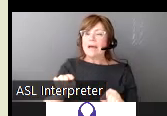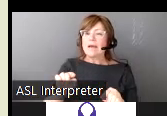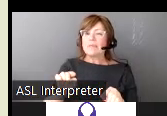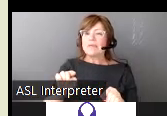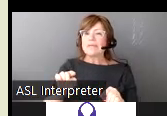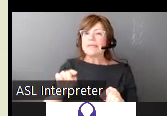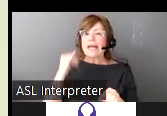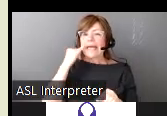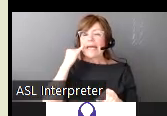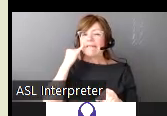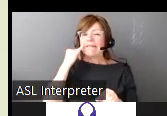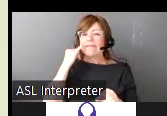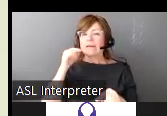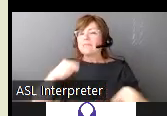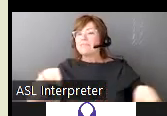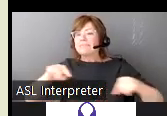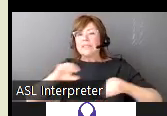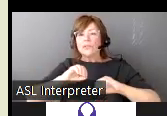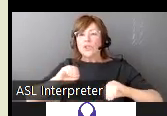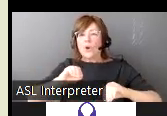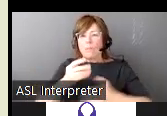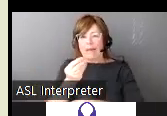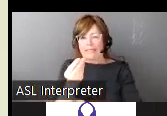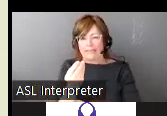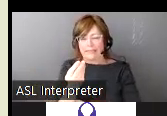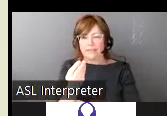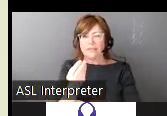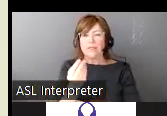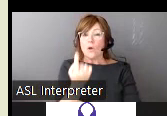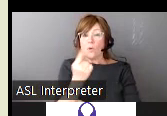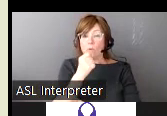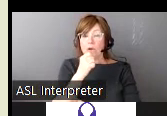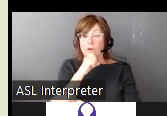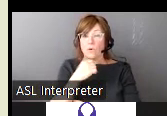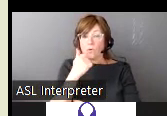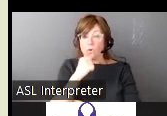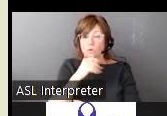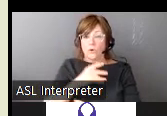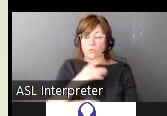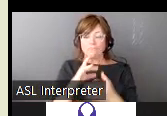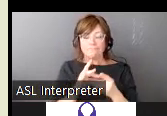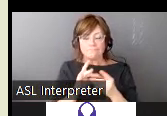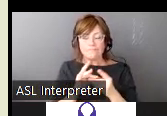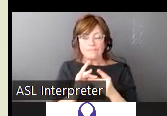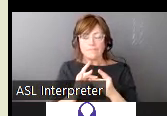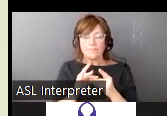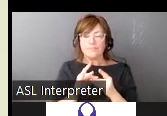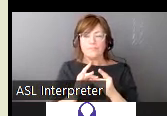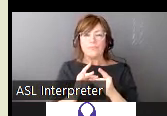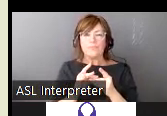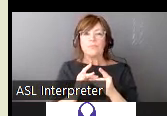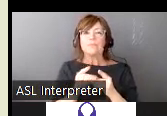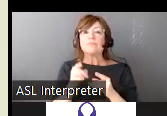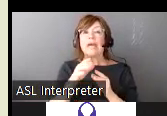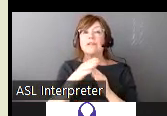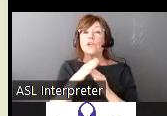no personal income. According to one older woman, she said here on the